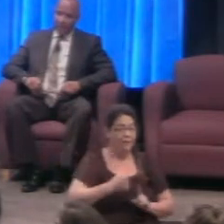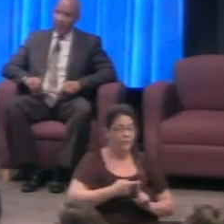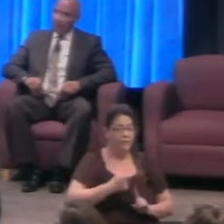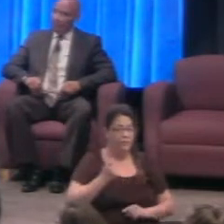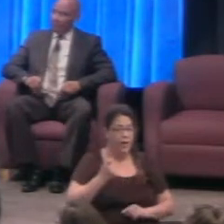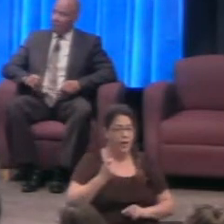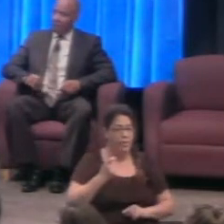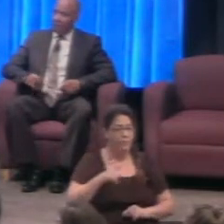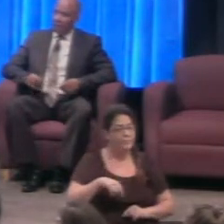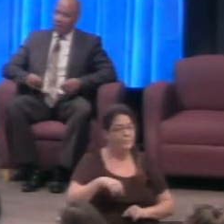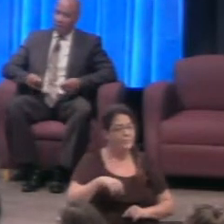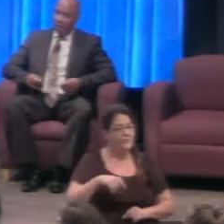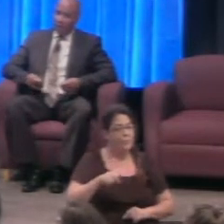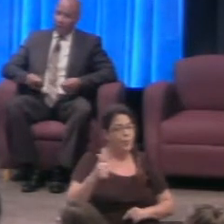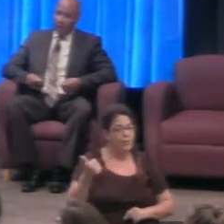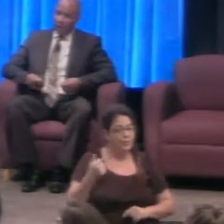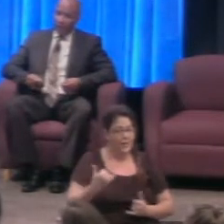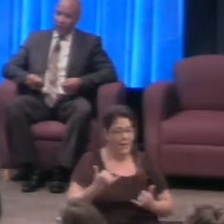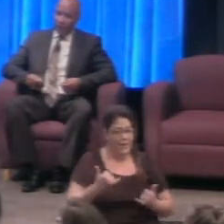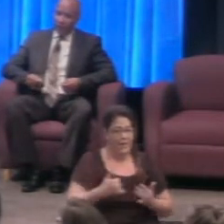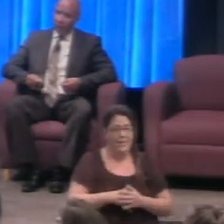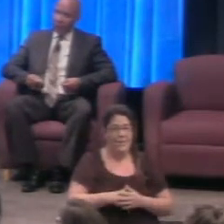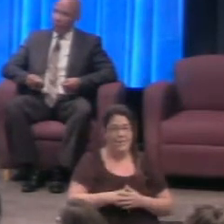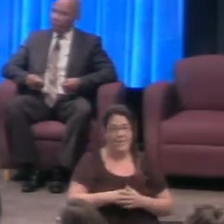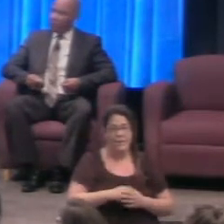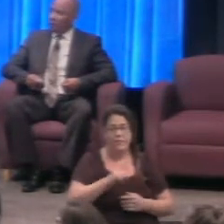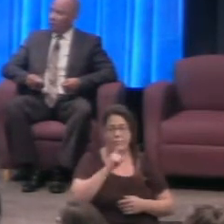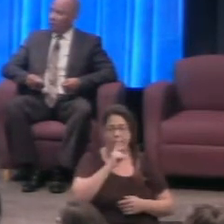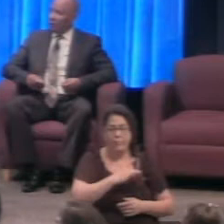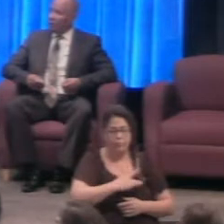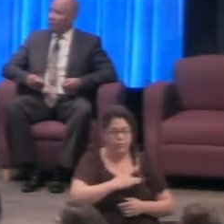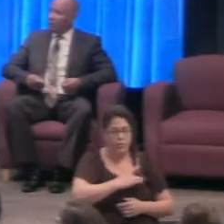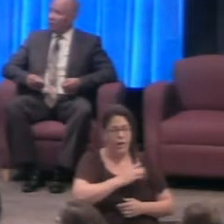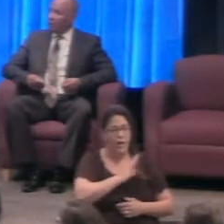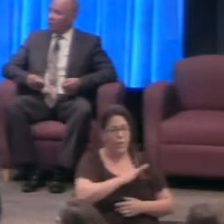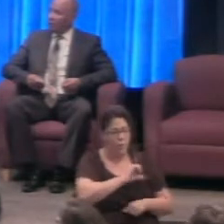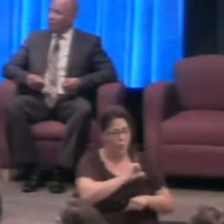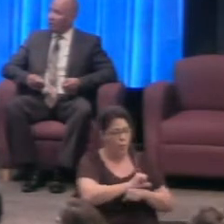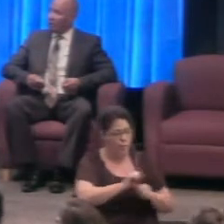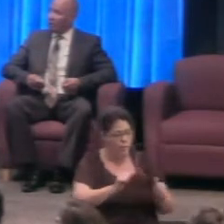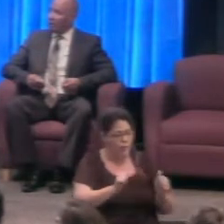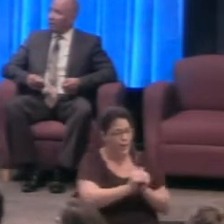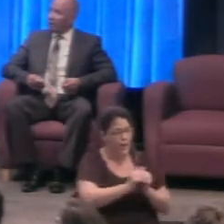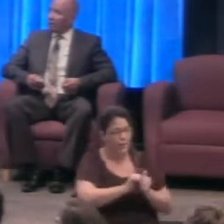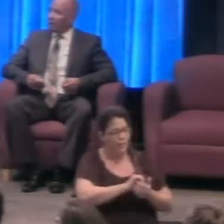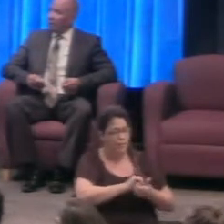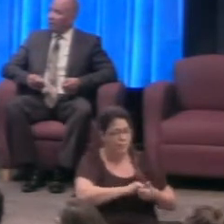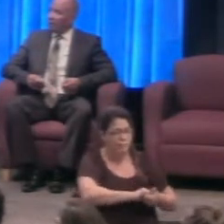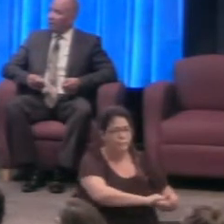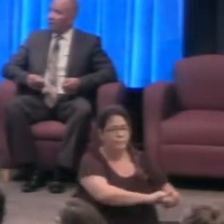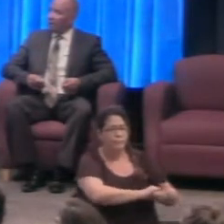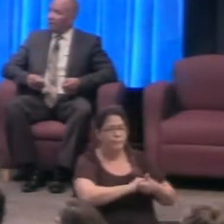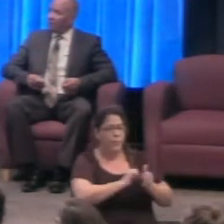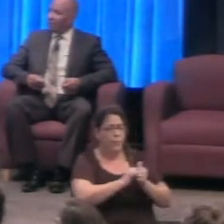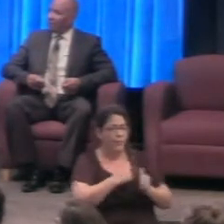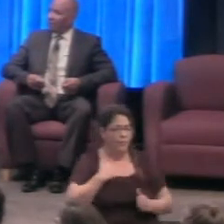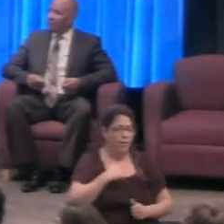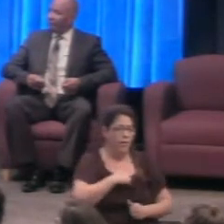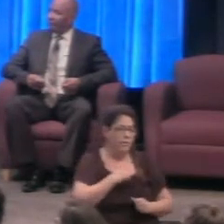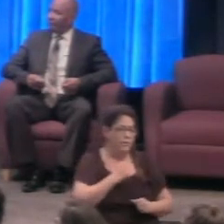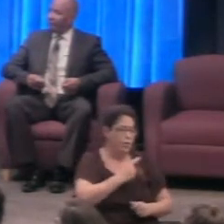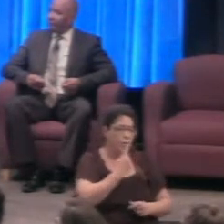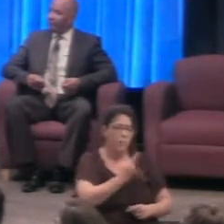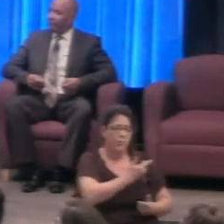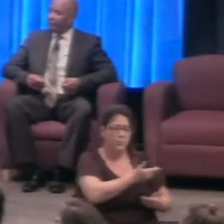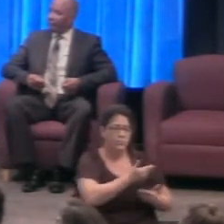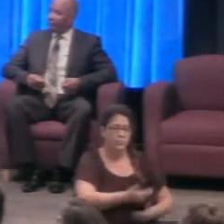right now. So we so much appreciate the collaborative nature that Janet brings to the table. I don't